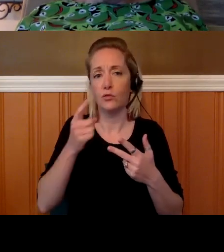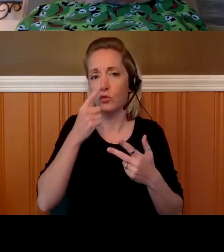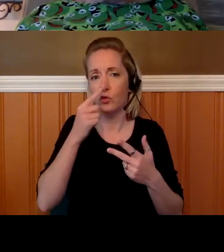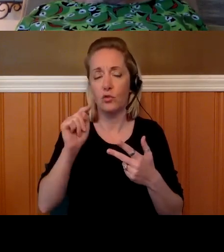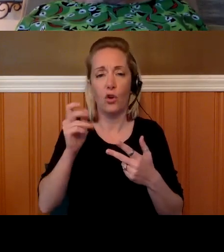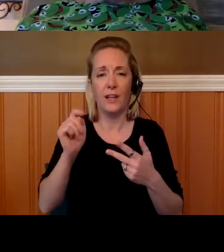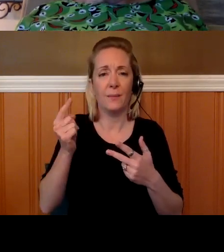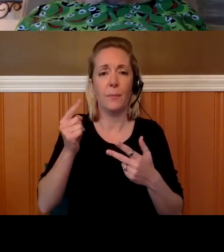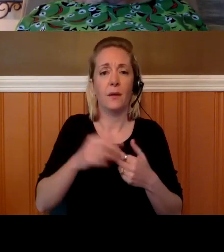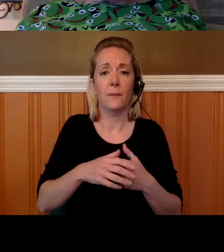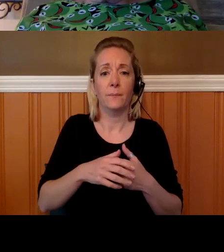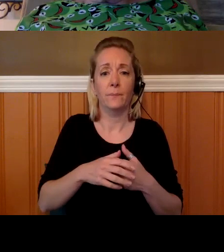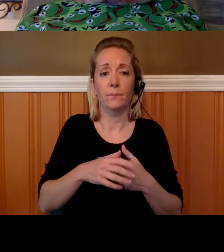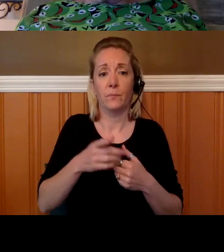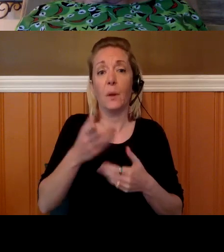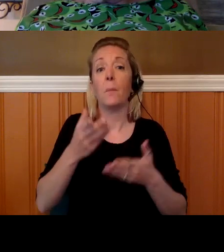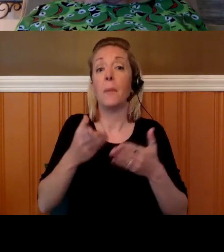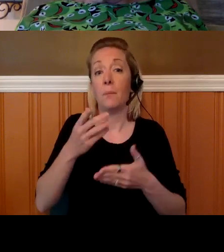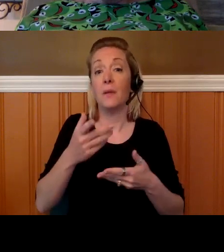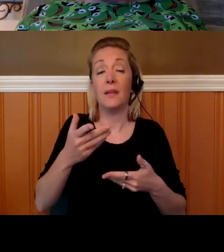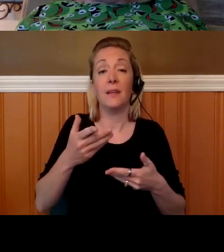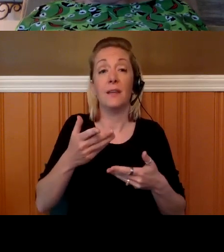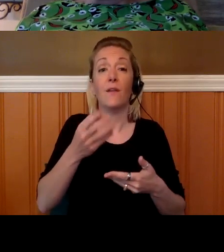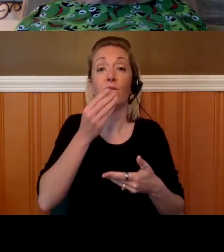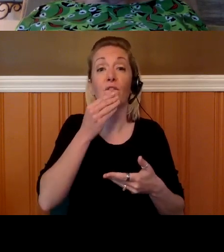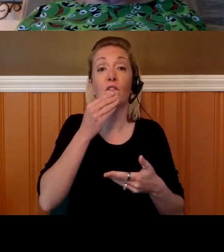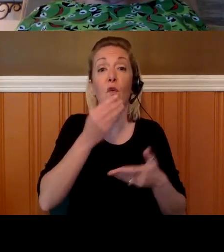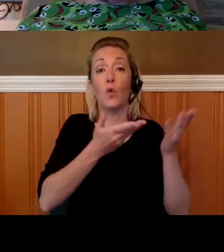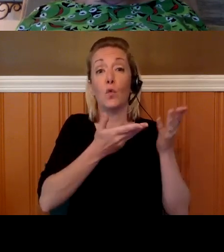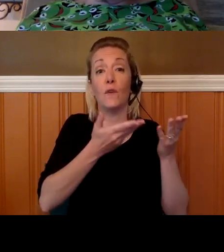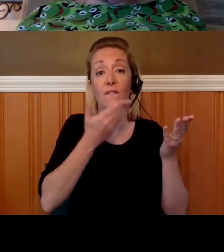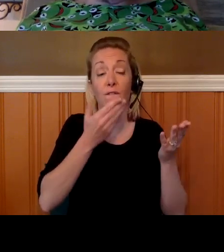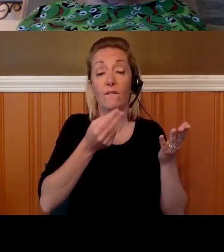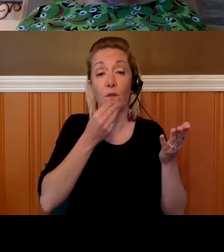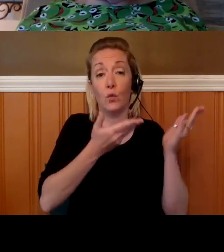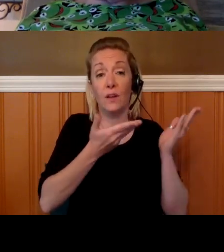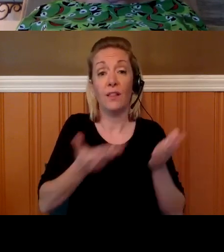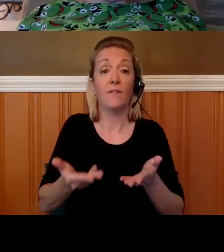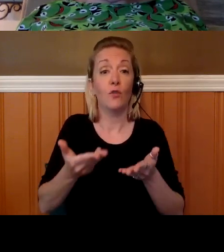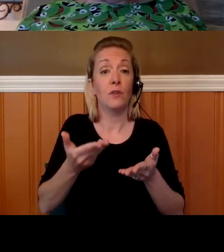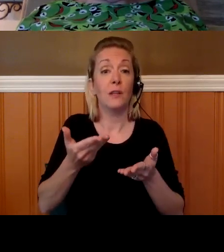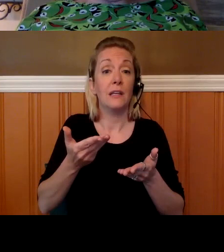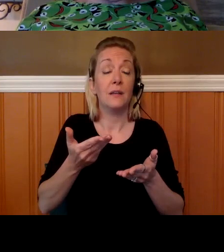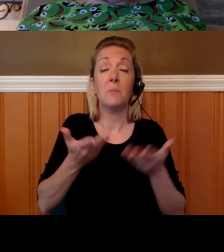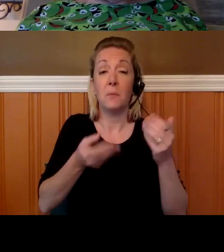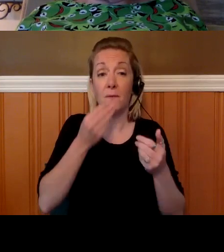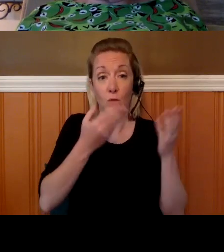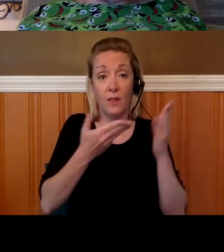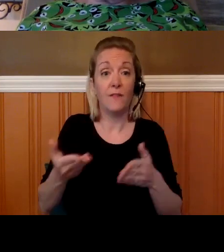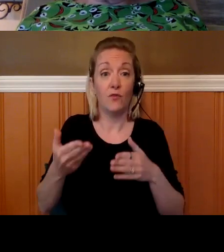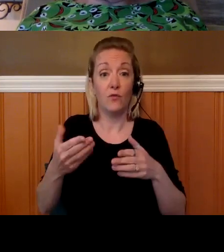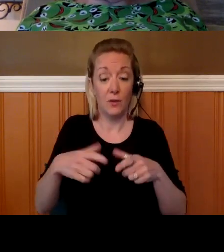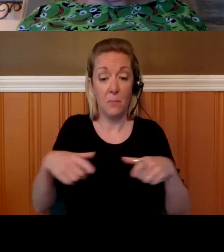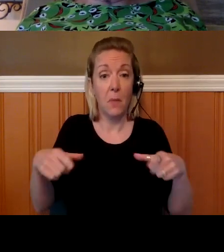I bet they could even be takeout containers. They could be takeout. I've seen some really nice rectangular takeout containers, and it's